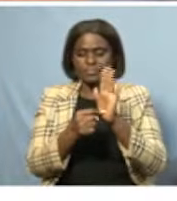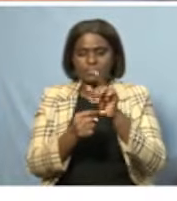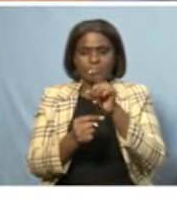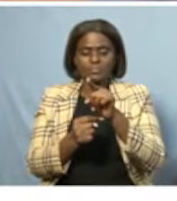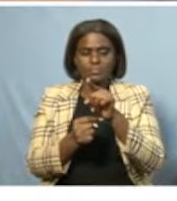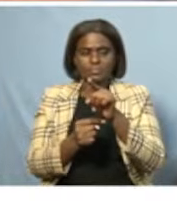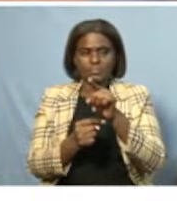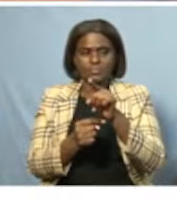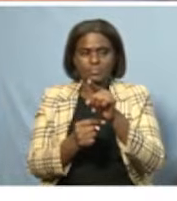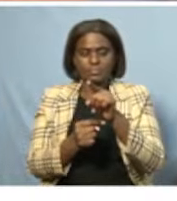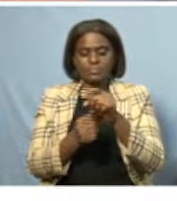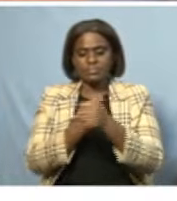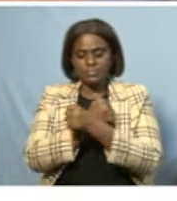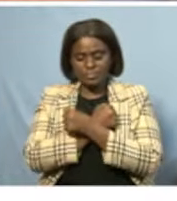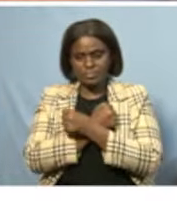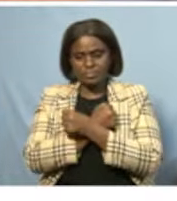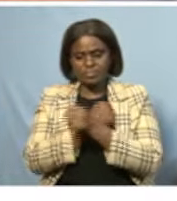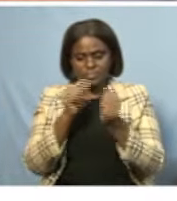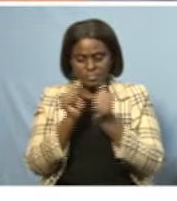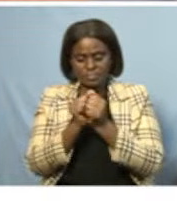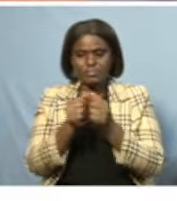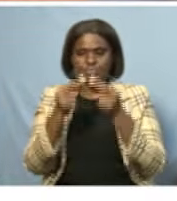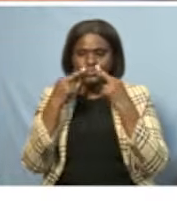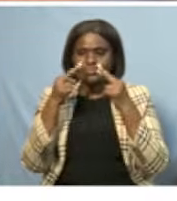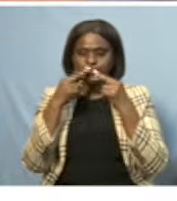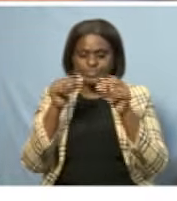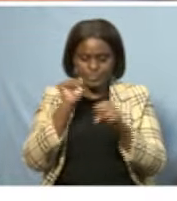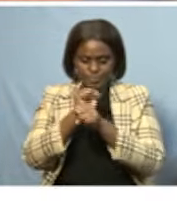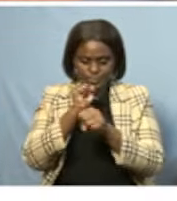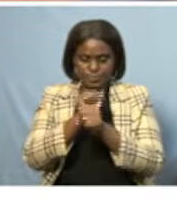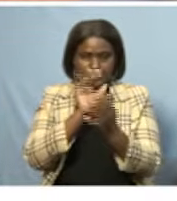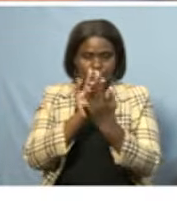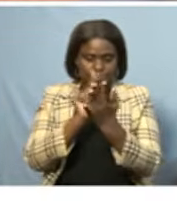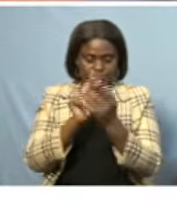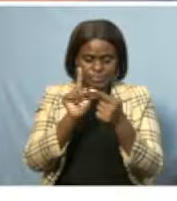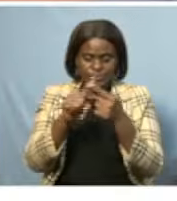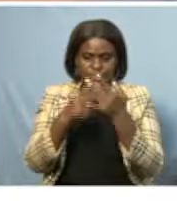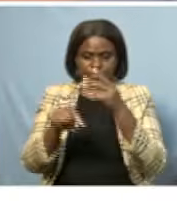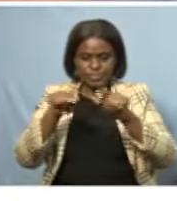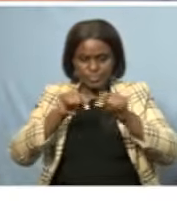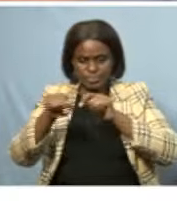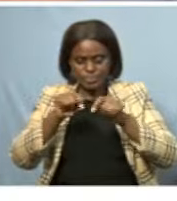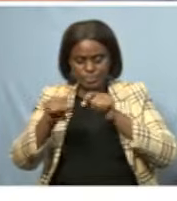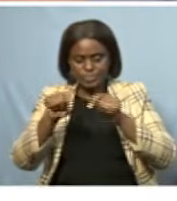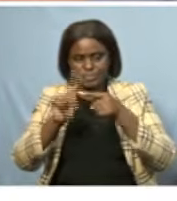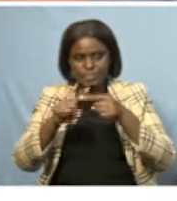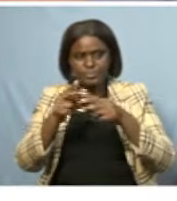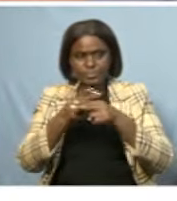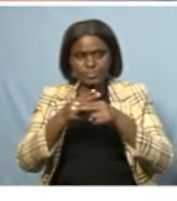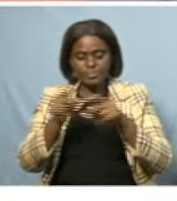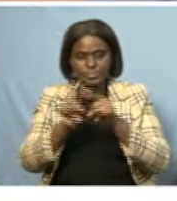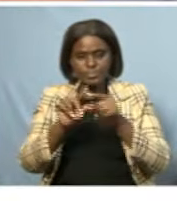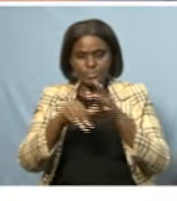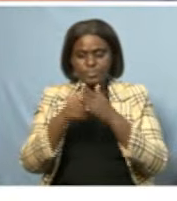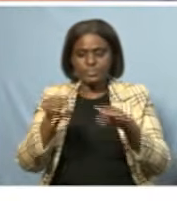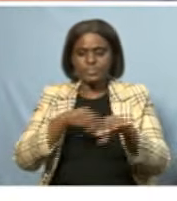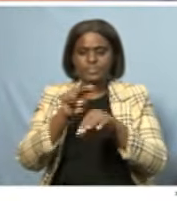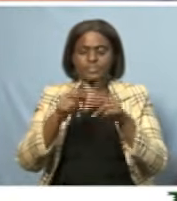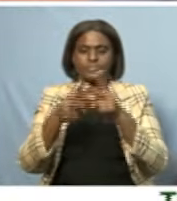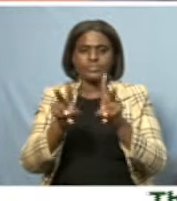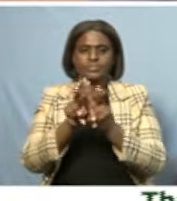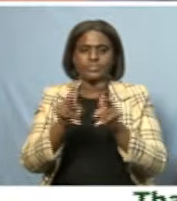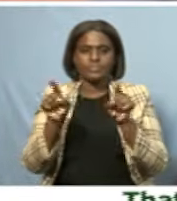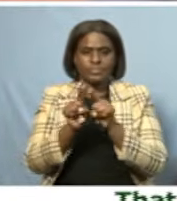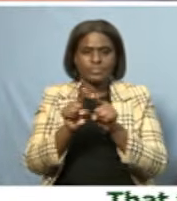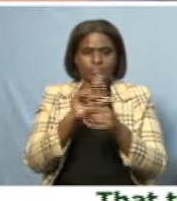demonstrates a compassionate and result-oriented approach to governance. It shows how national values,